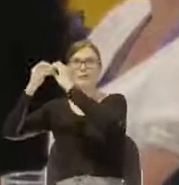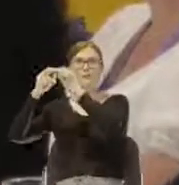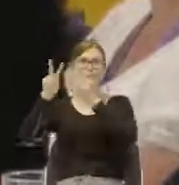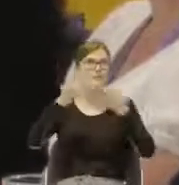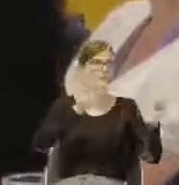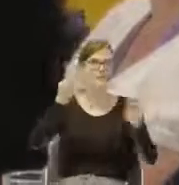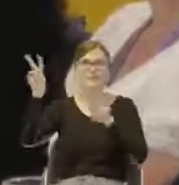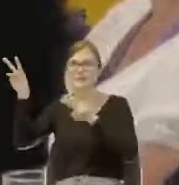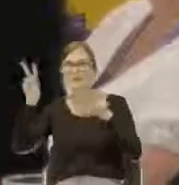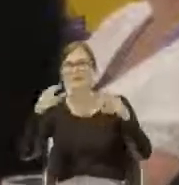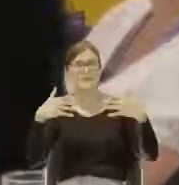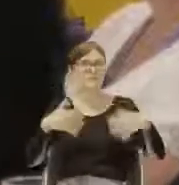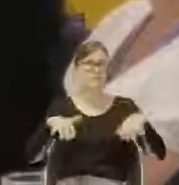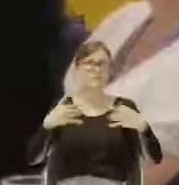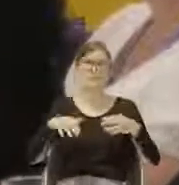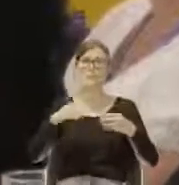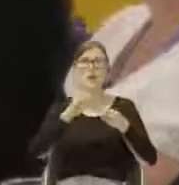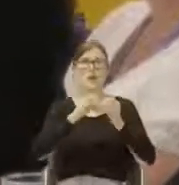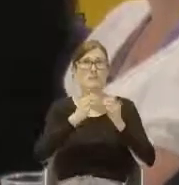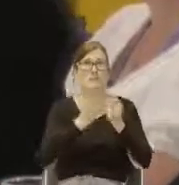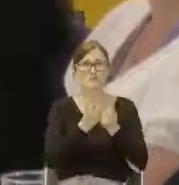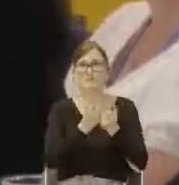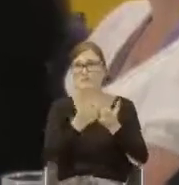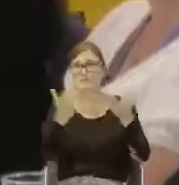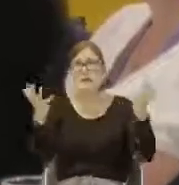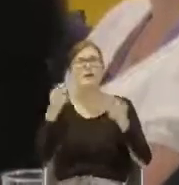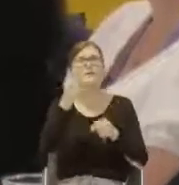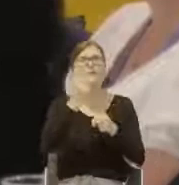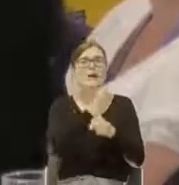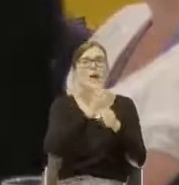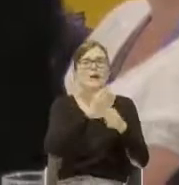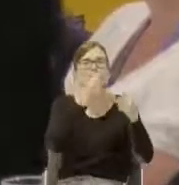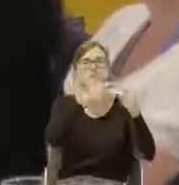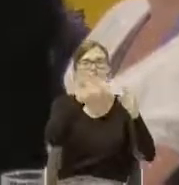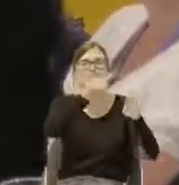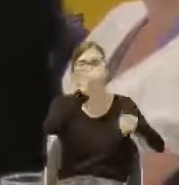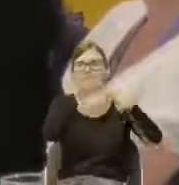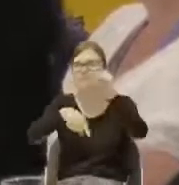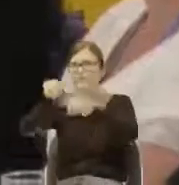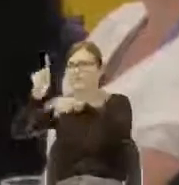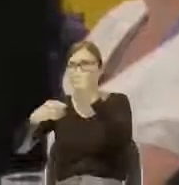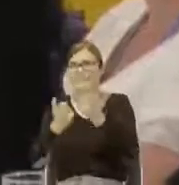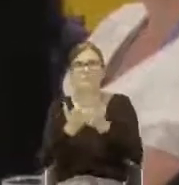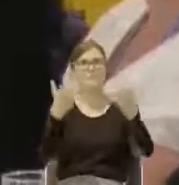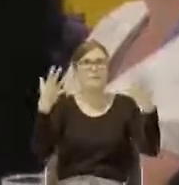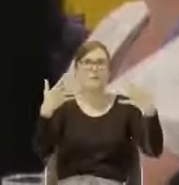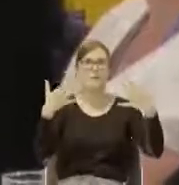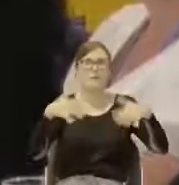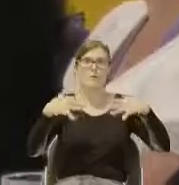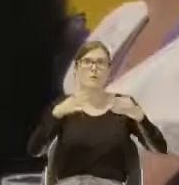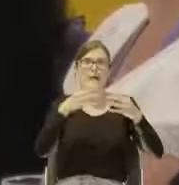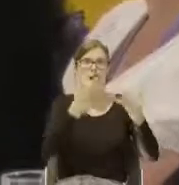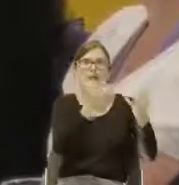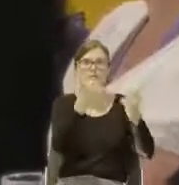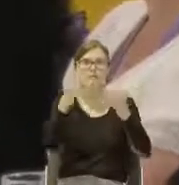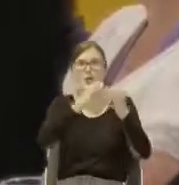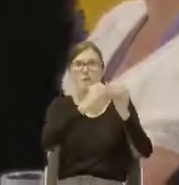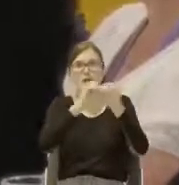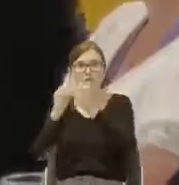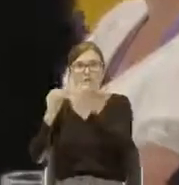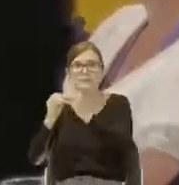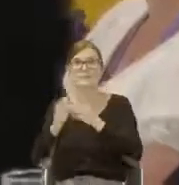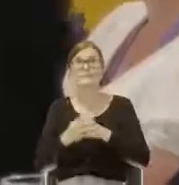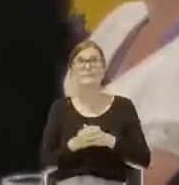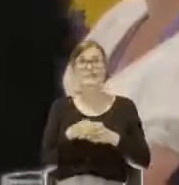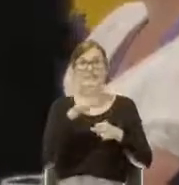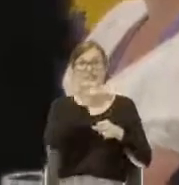that very well, and they make the wealth and the rich diversity of our public services at the local level.